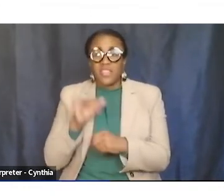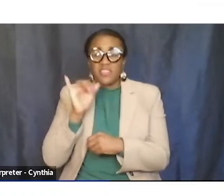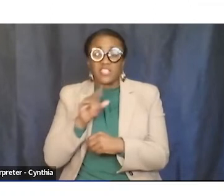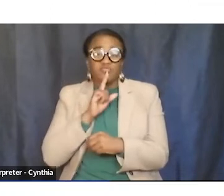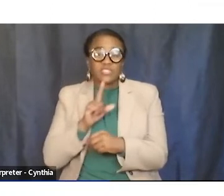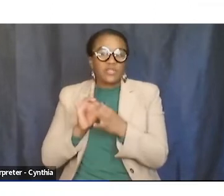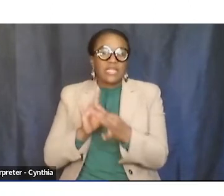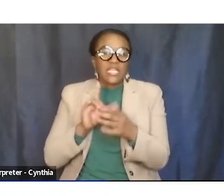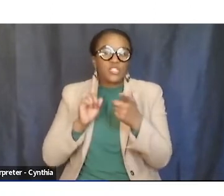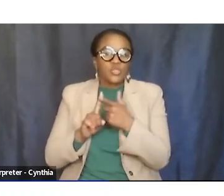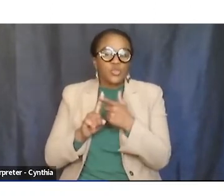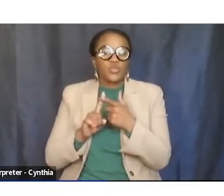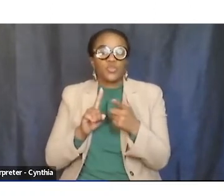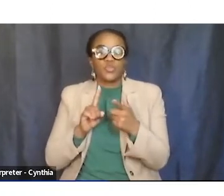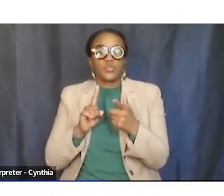the,